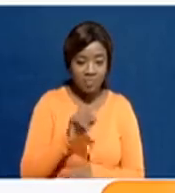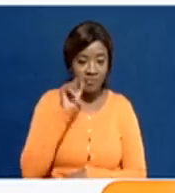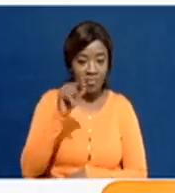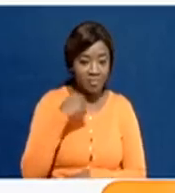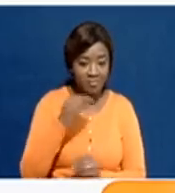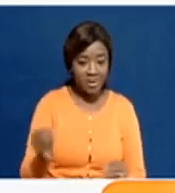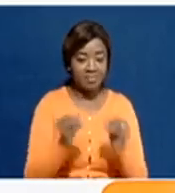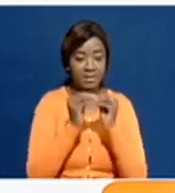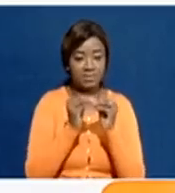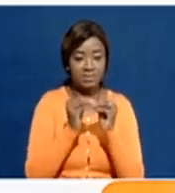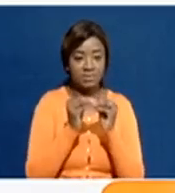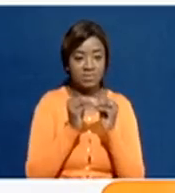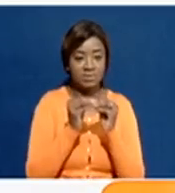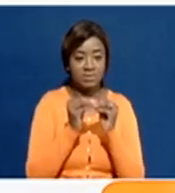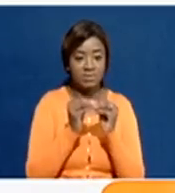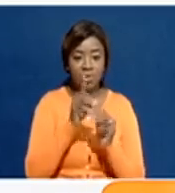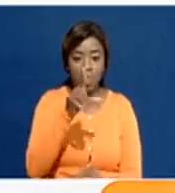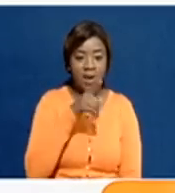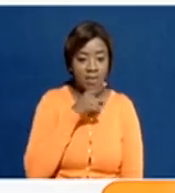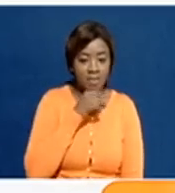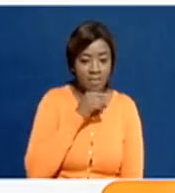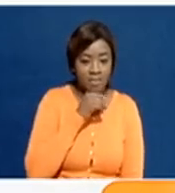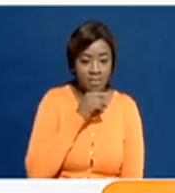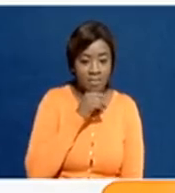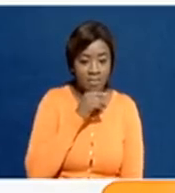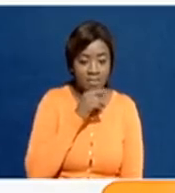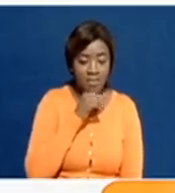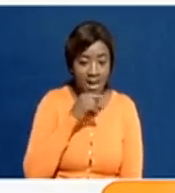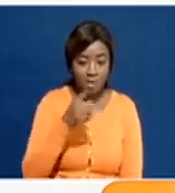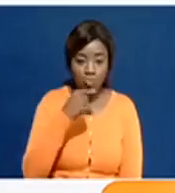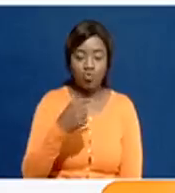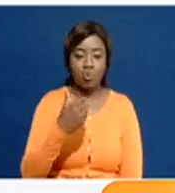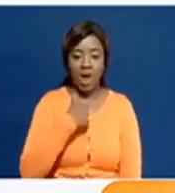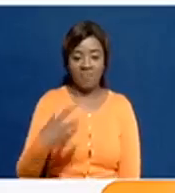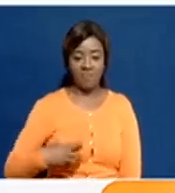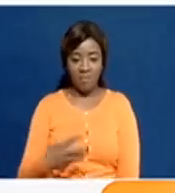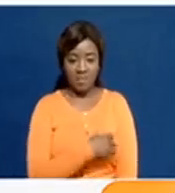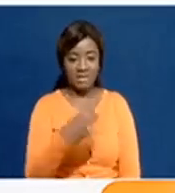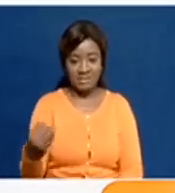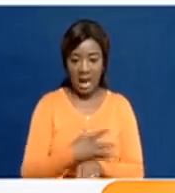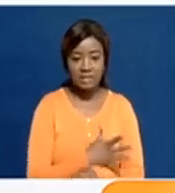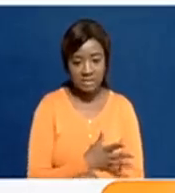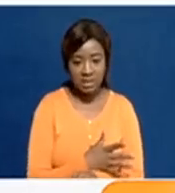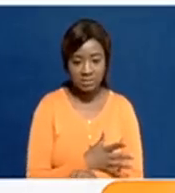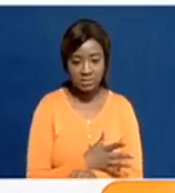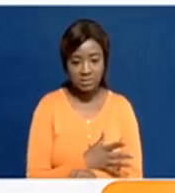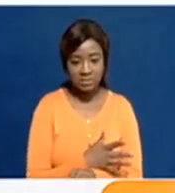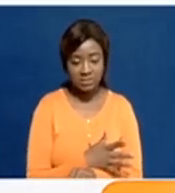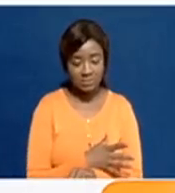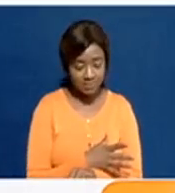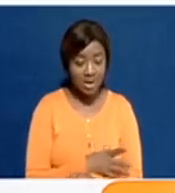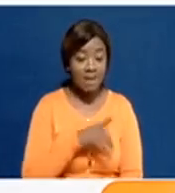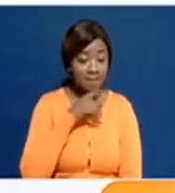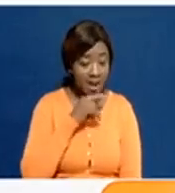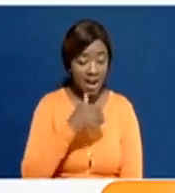met a male cancer breast warrior, you know. But the thing is, some